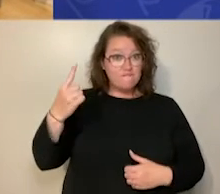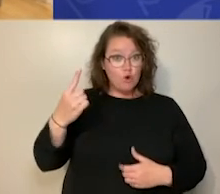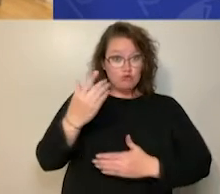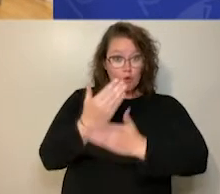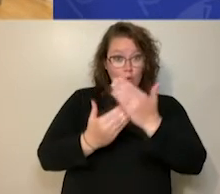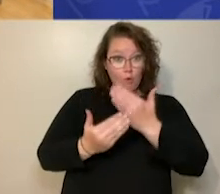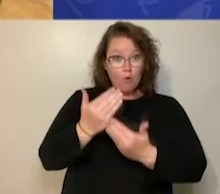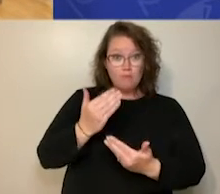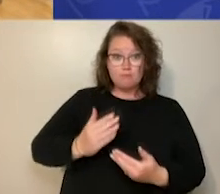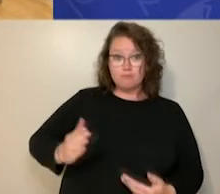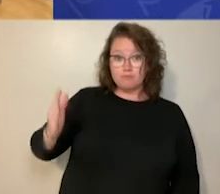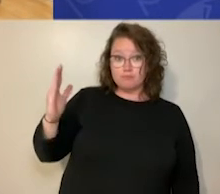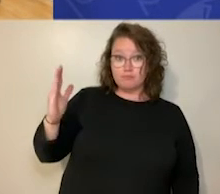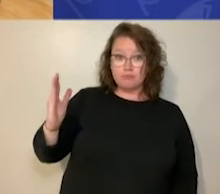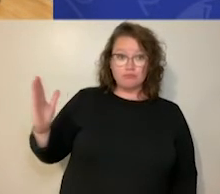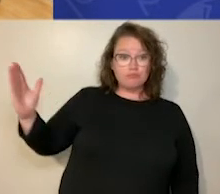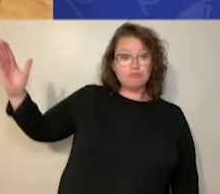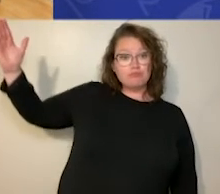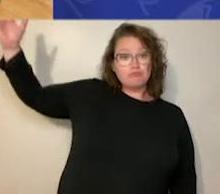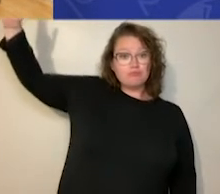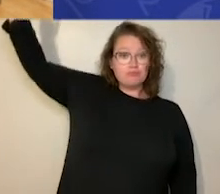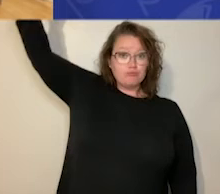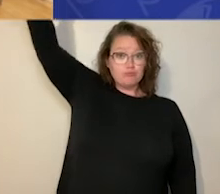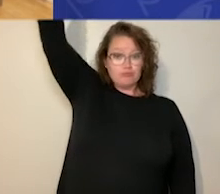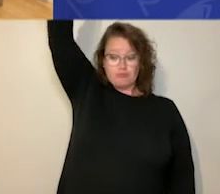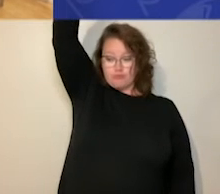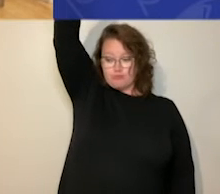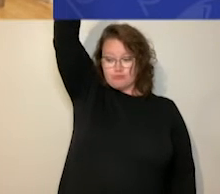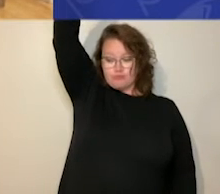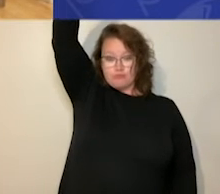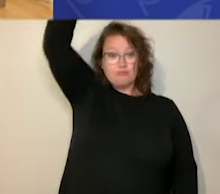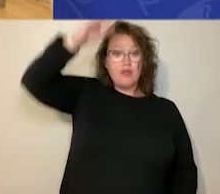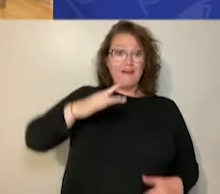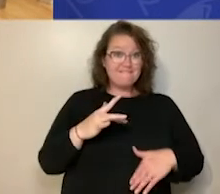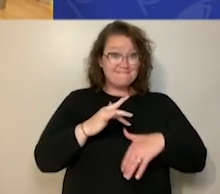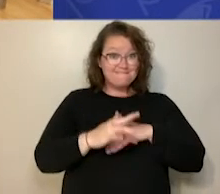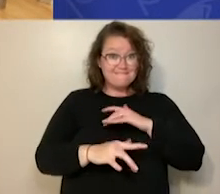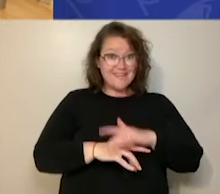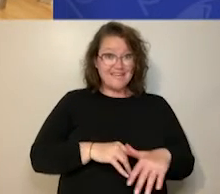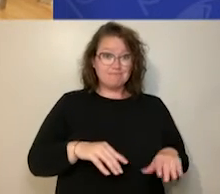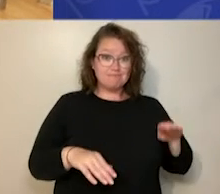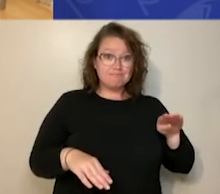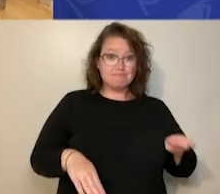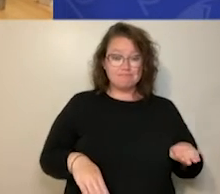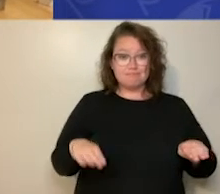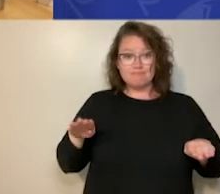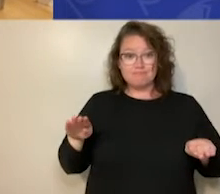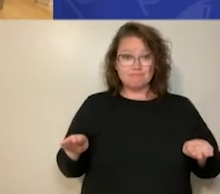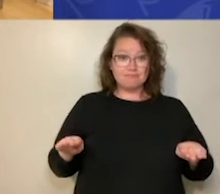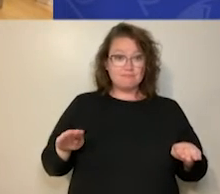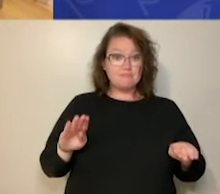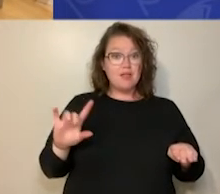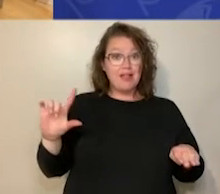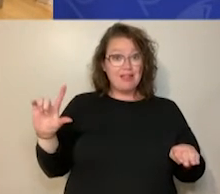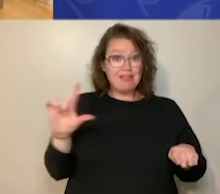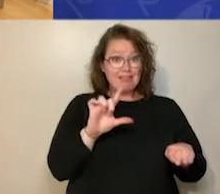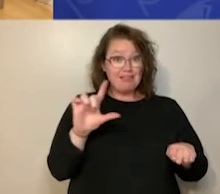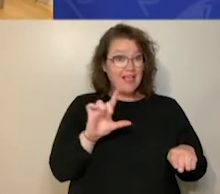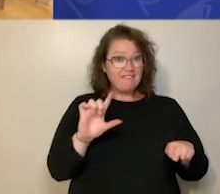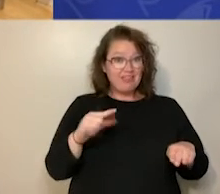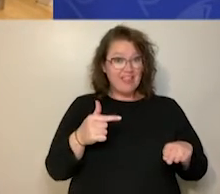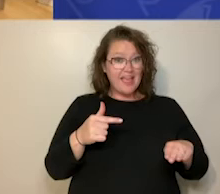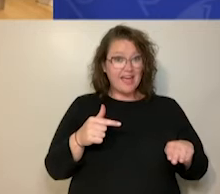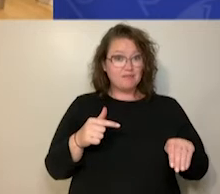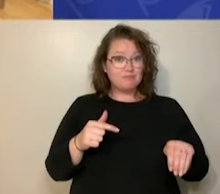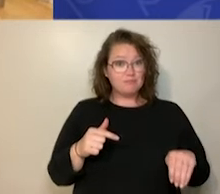So to do this, you want to step your feet apart a little bit, bend your left leg, take your right